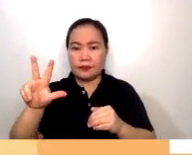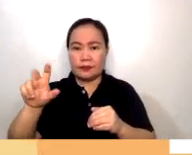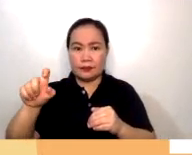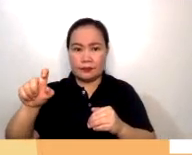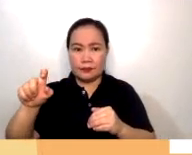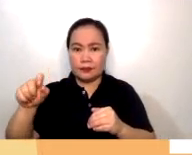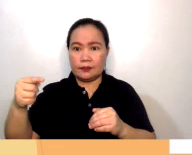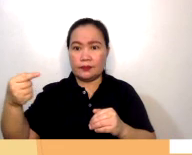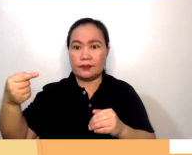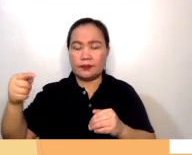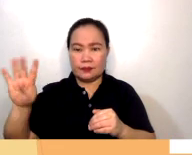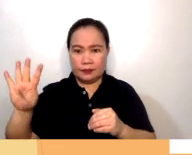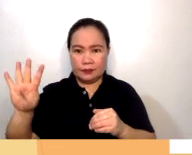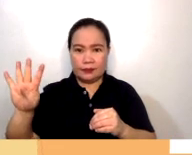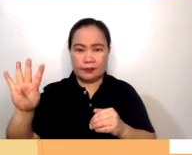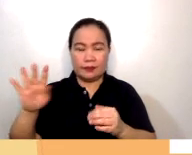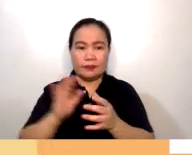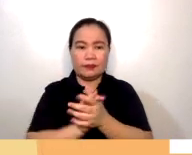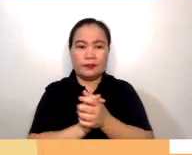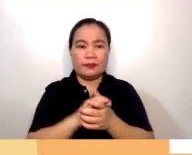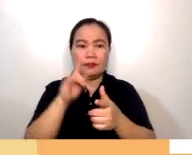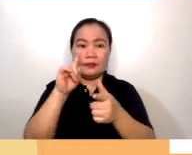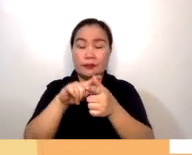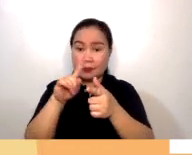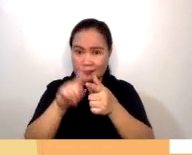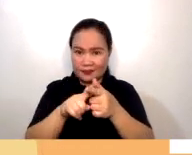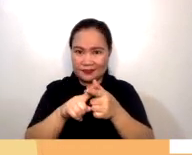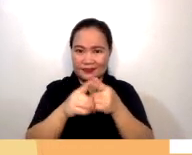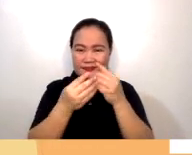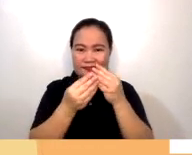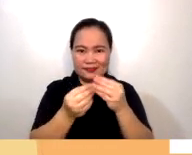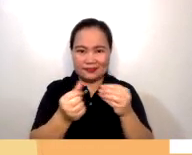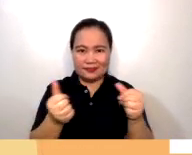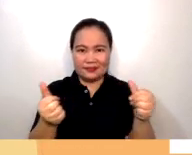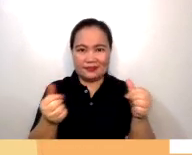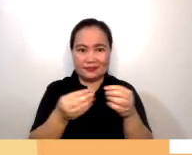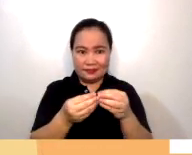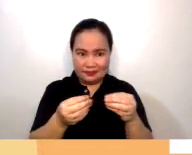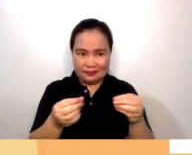3x minus 4. And then, let us simplify.